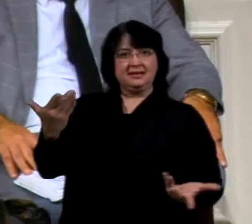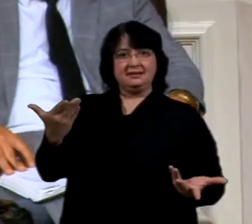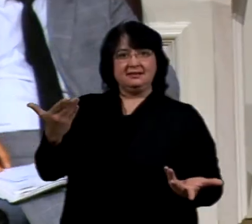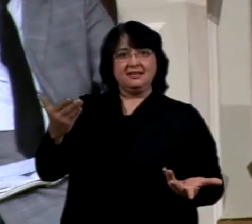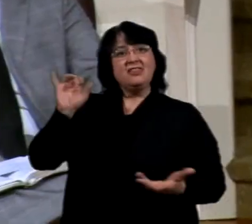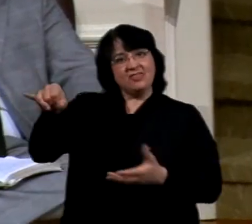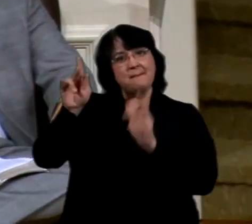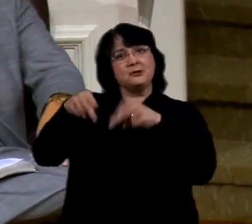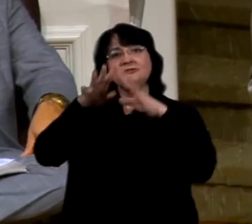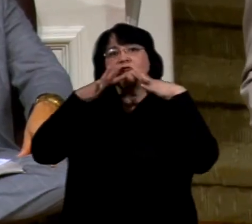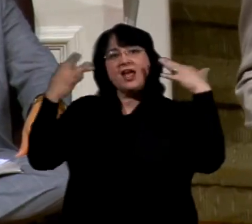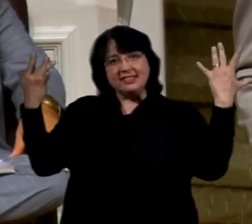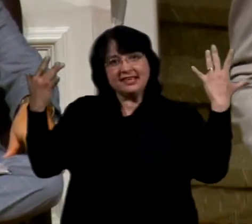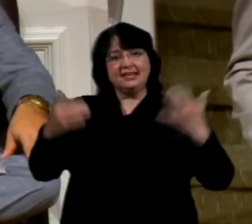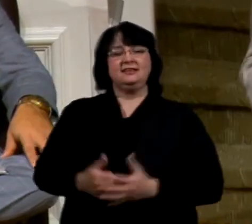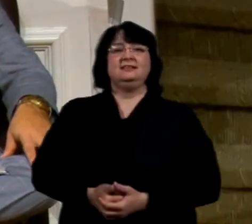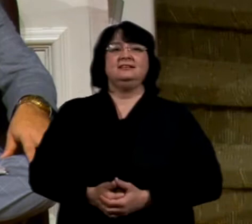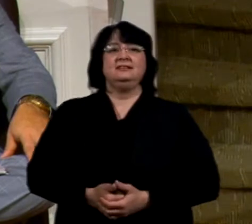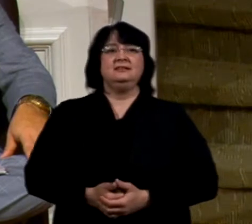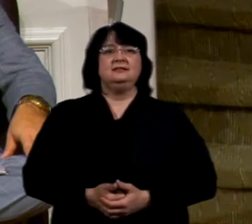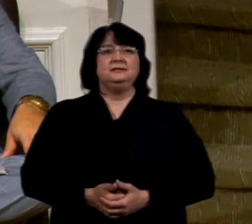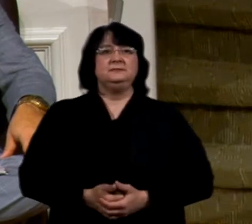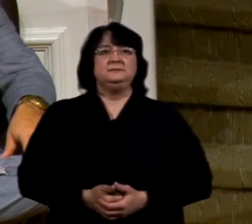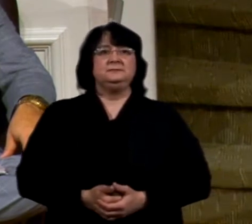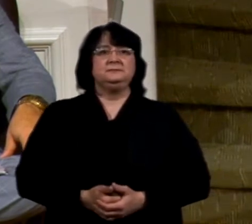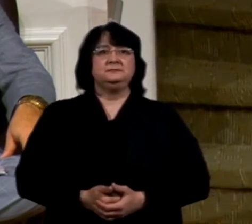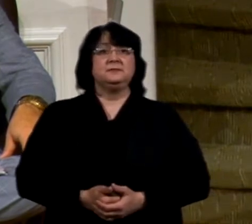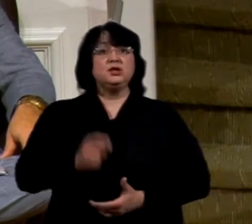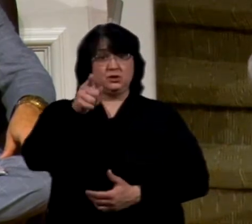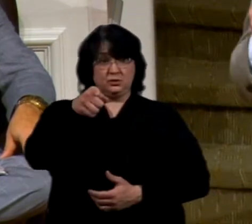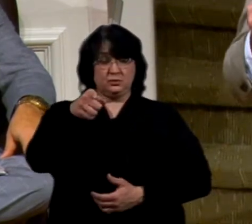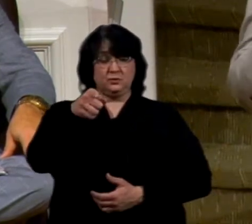person is friendly. And so